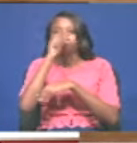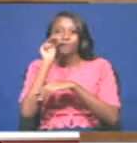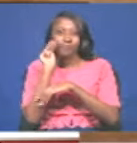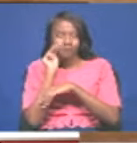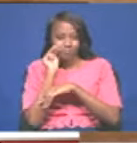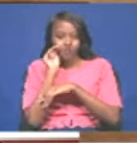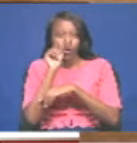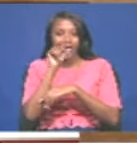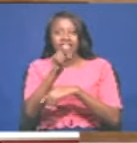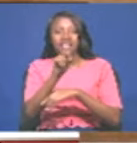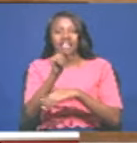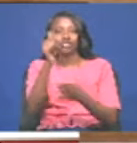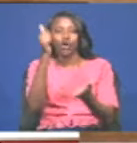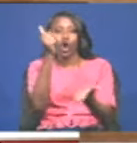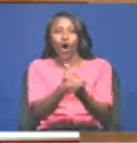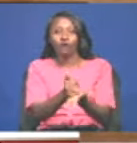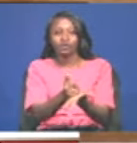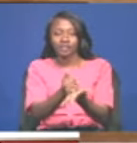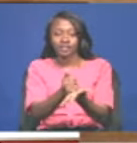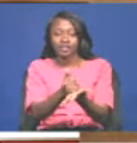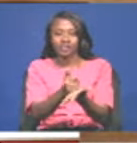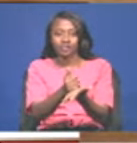office.